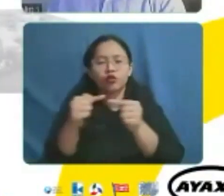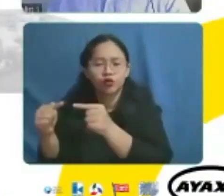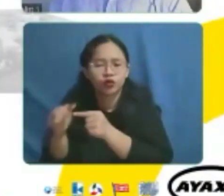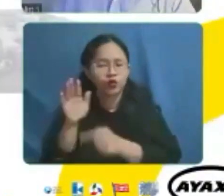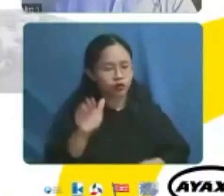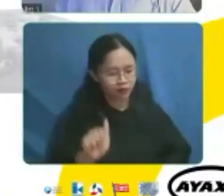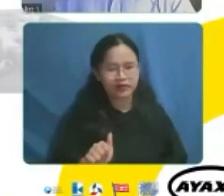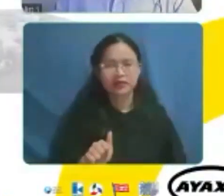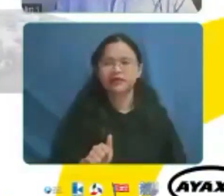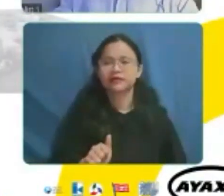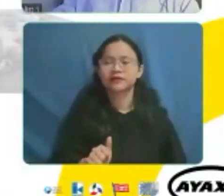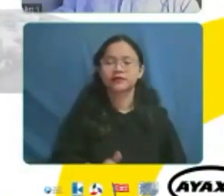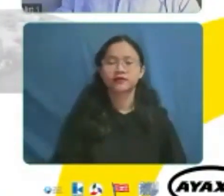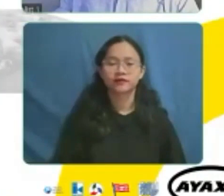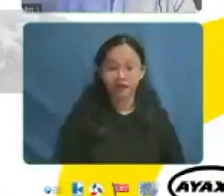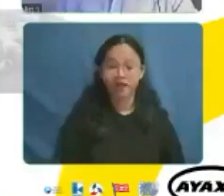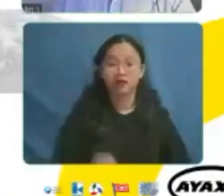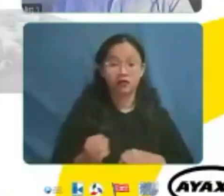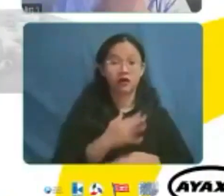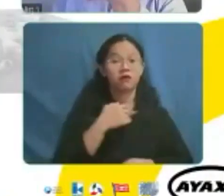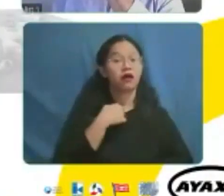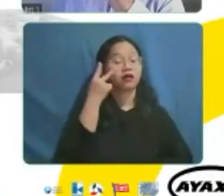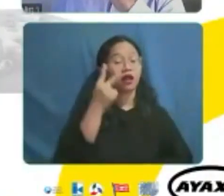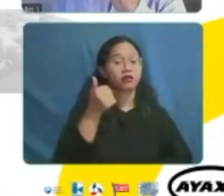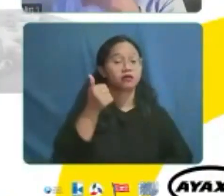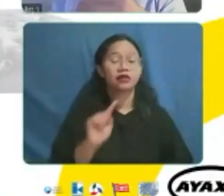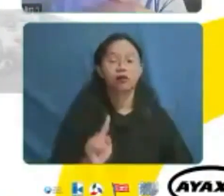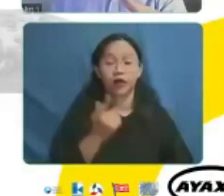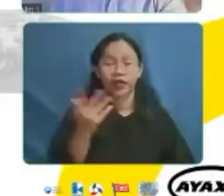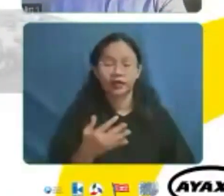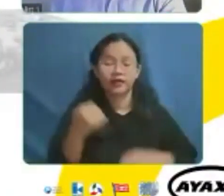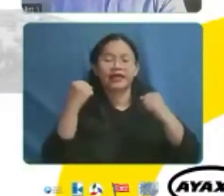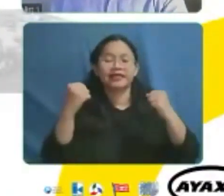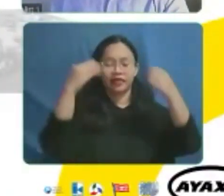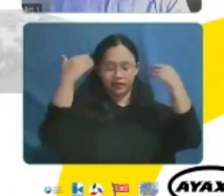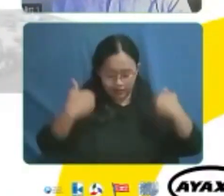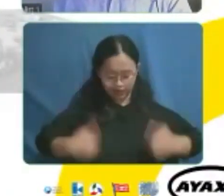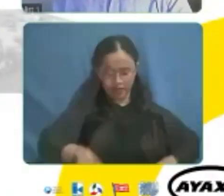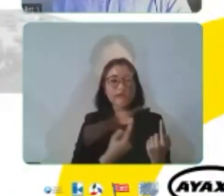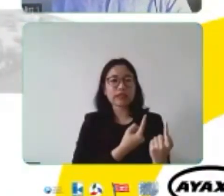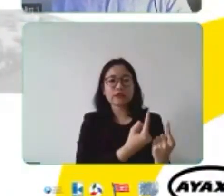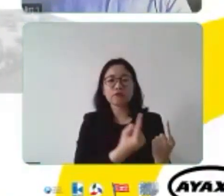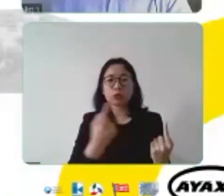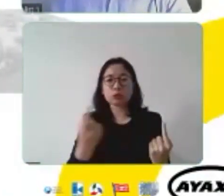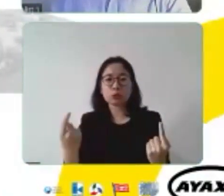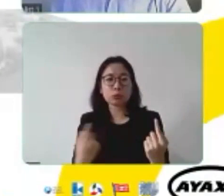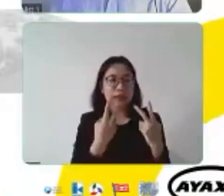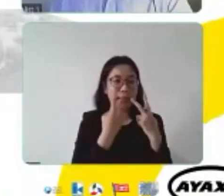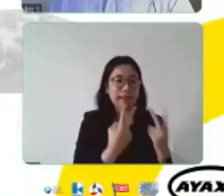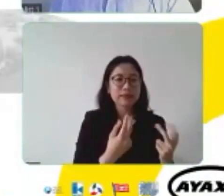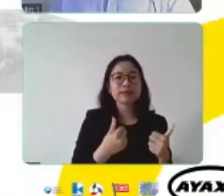effect. Next slide, please. So the health effects of different air pollutants.